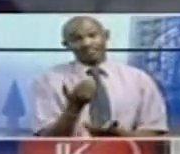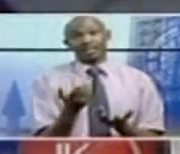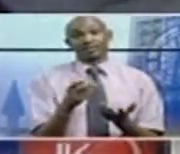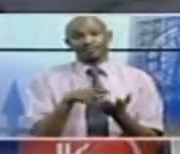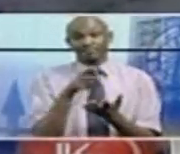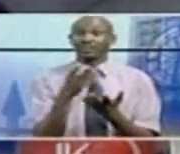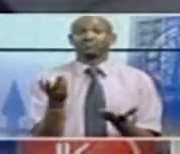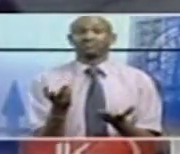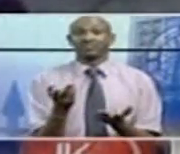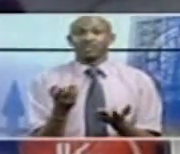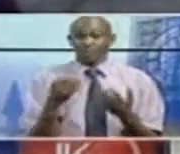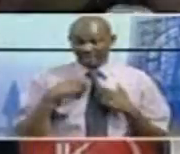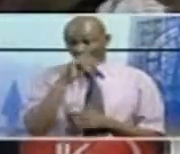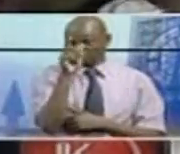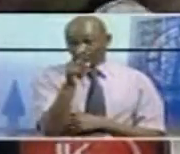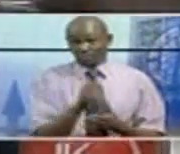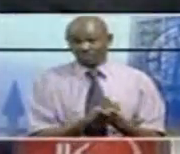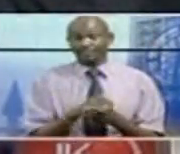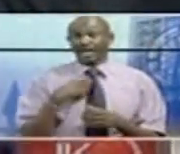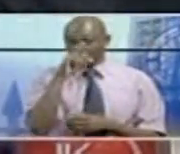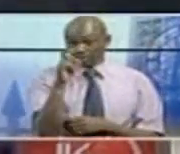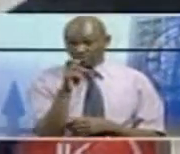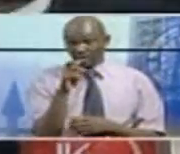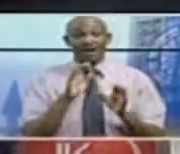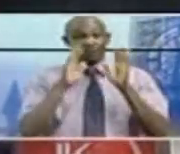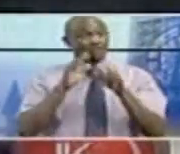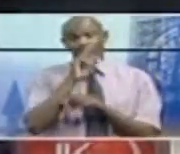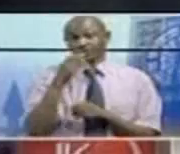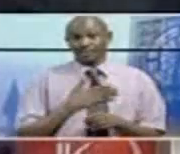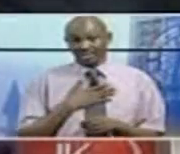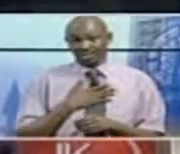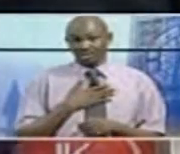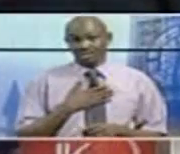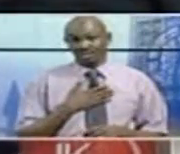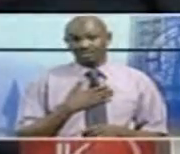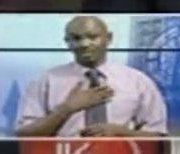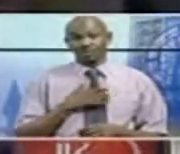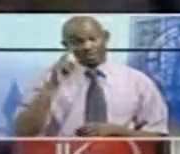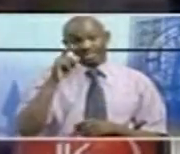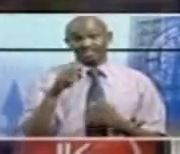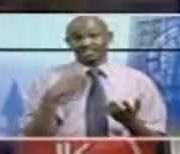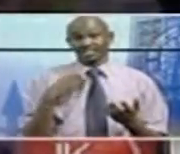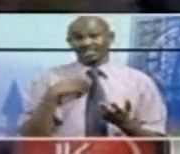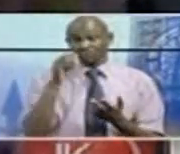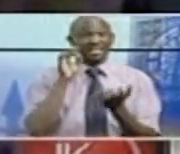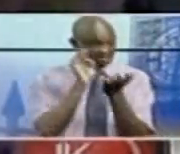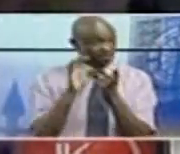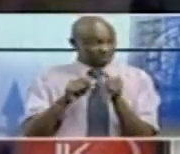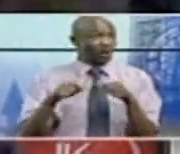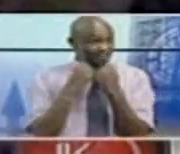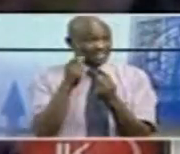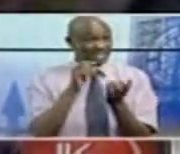this. You avoided my question. I have not avoided this impeachment motion. Is it going to go through? Looks like Linturi is determined.